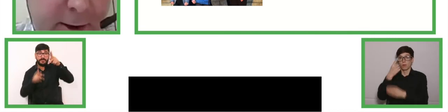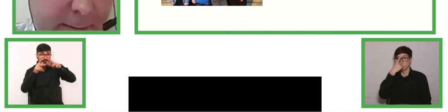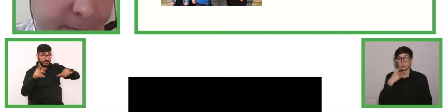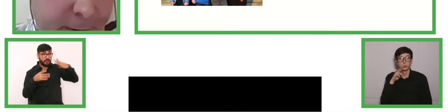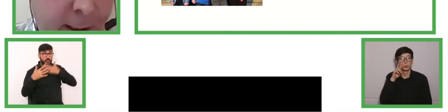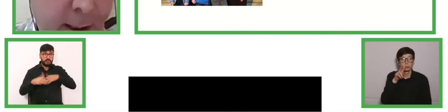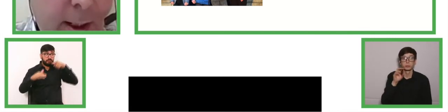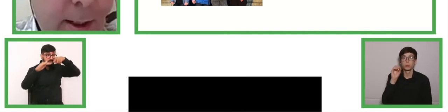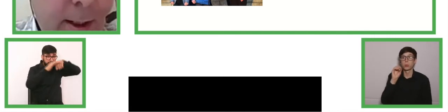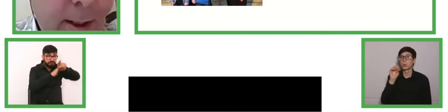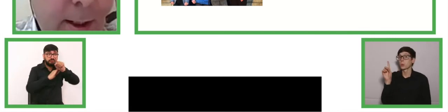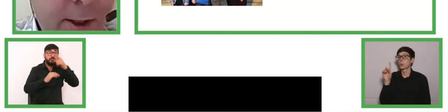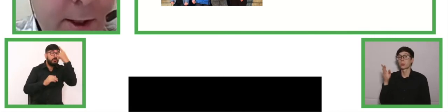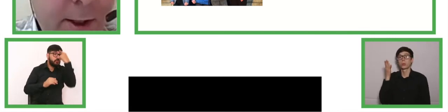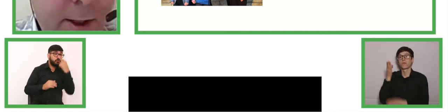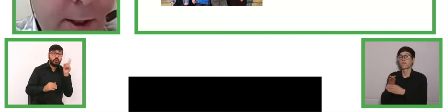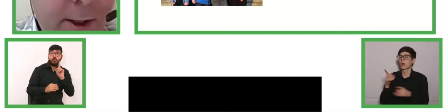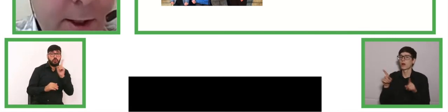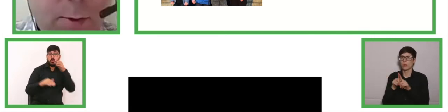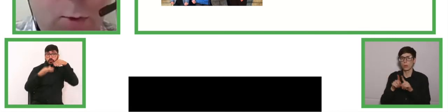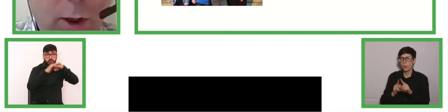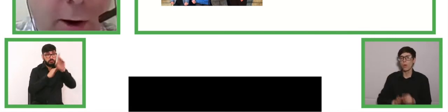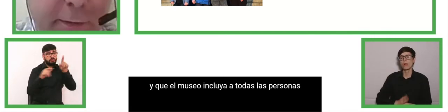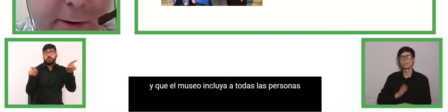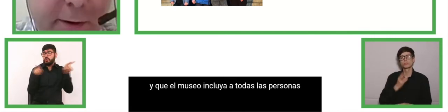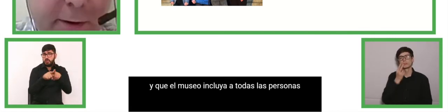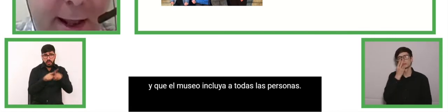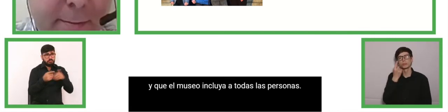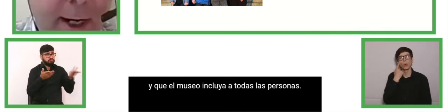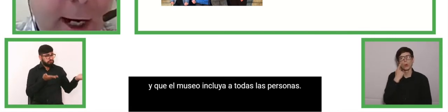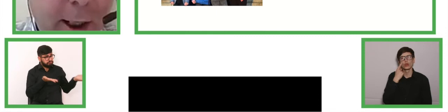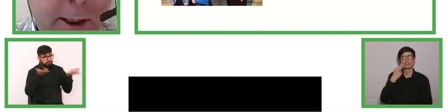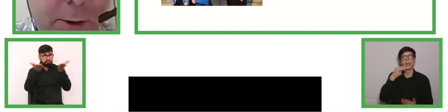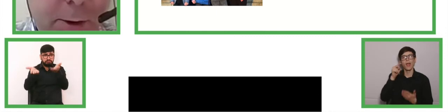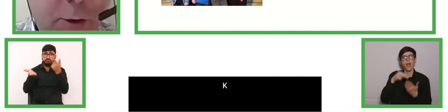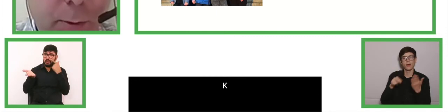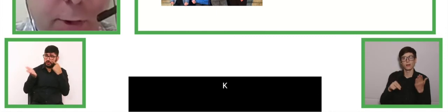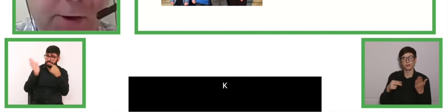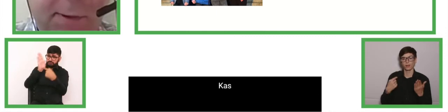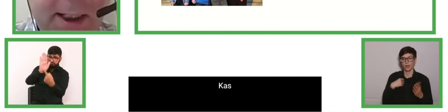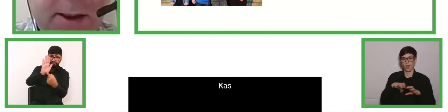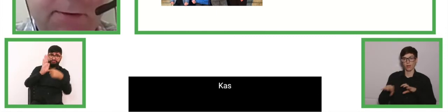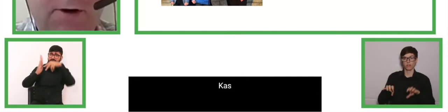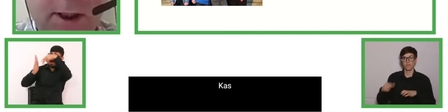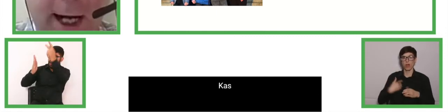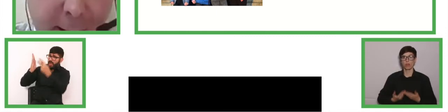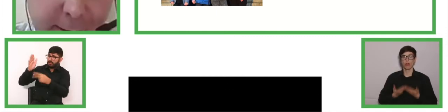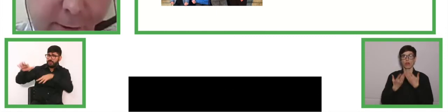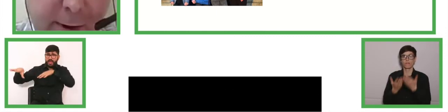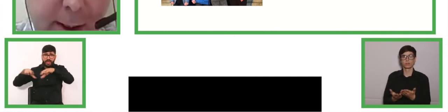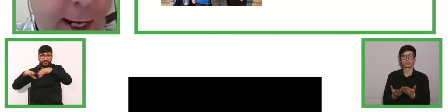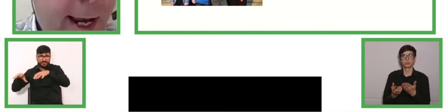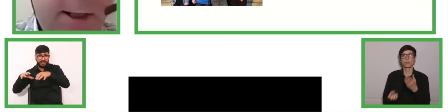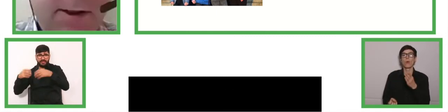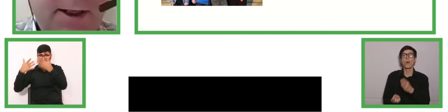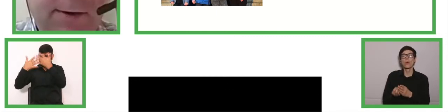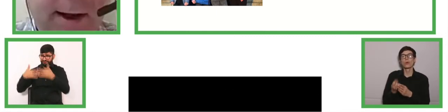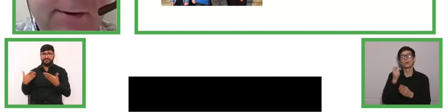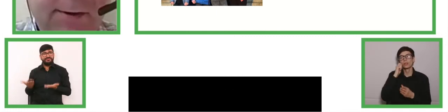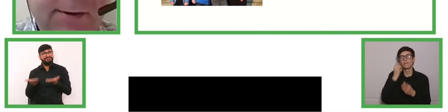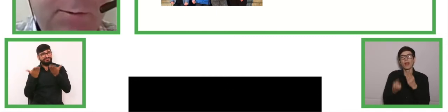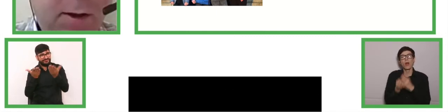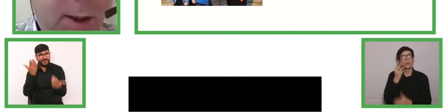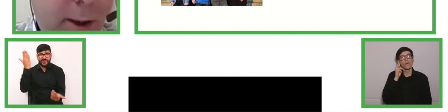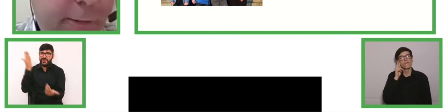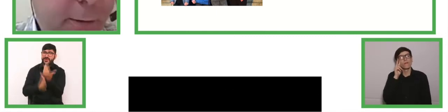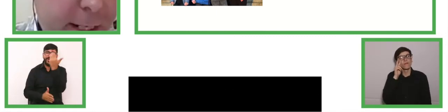art. The activities that we offer them are new perspectives on arts and